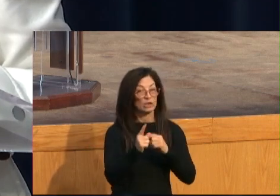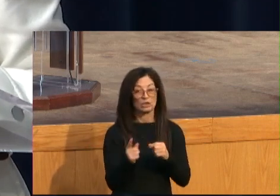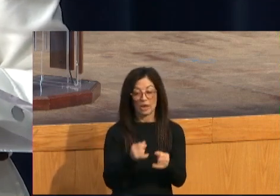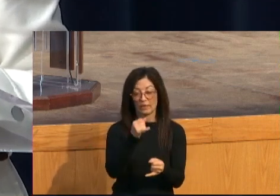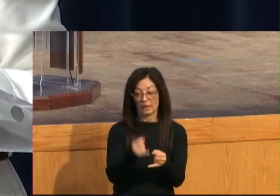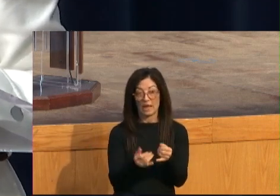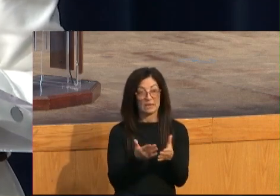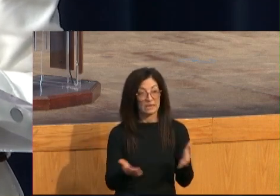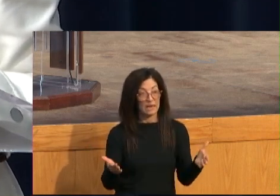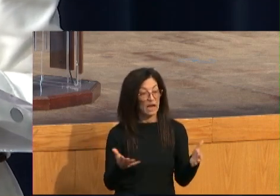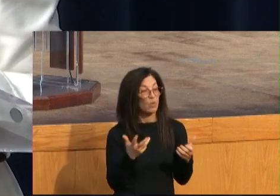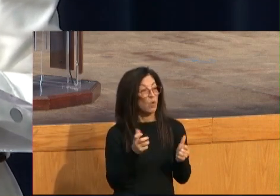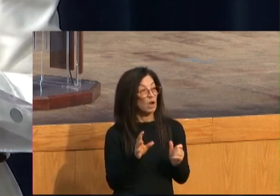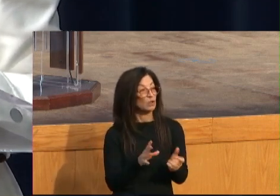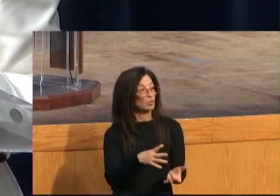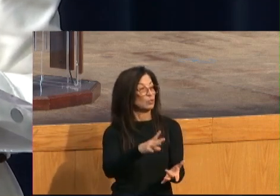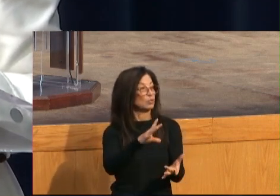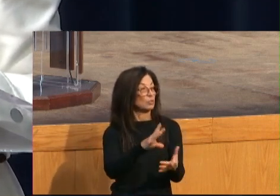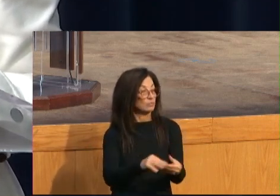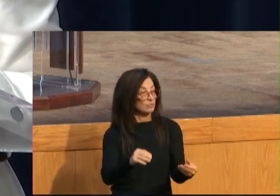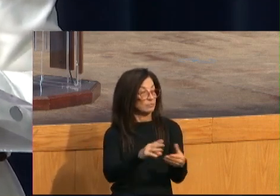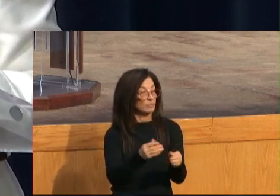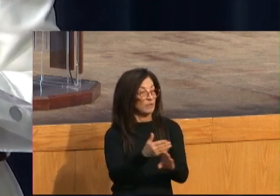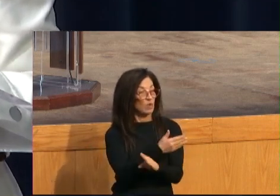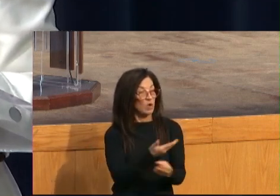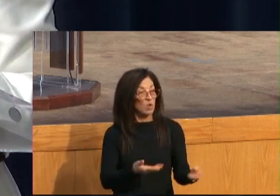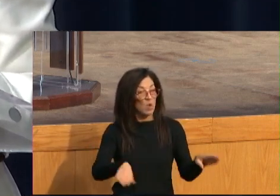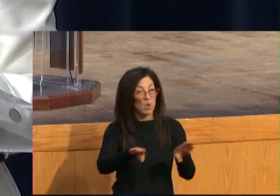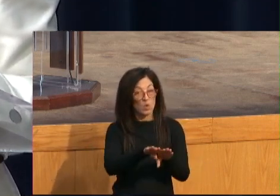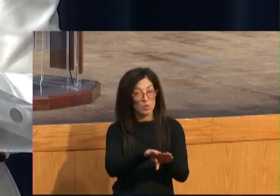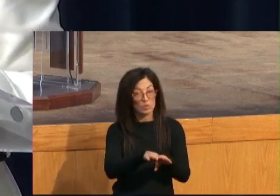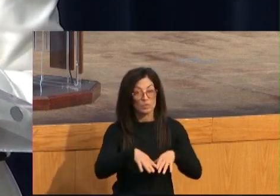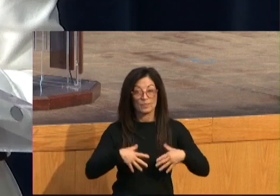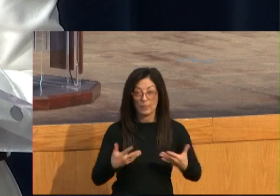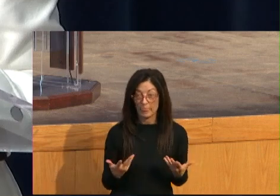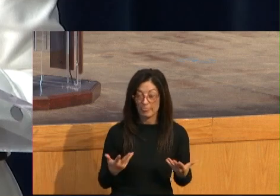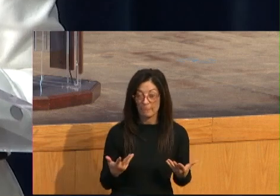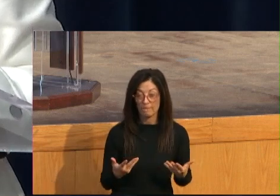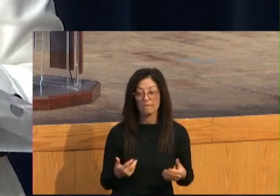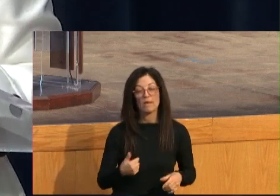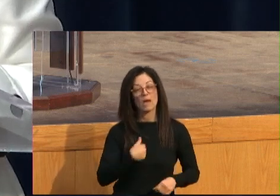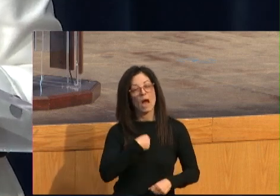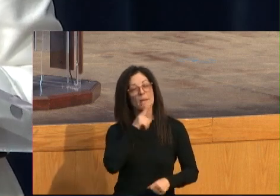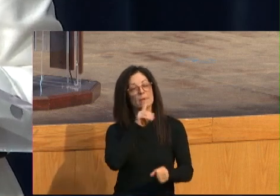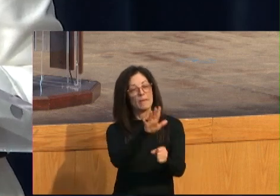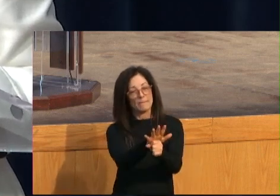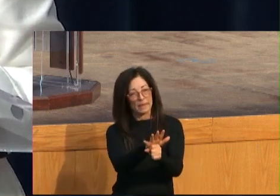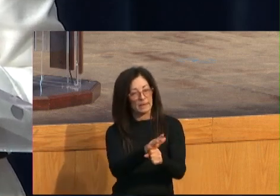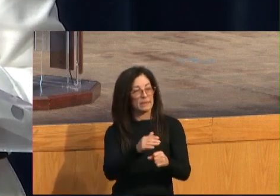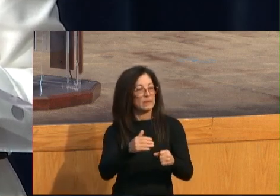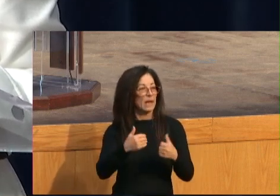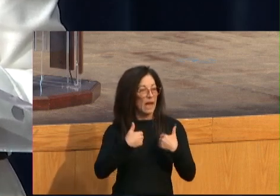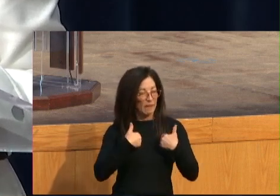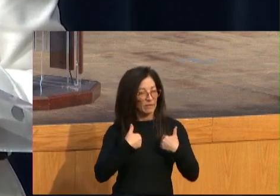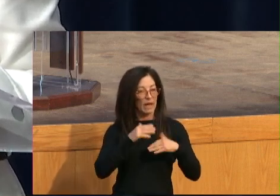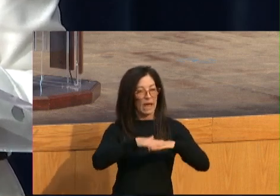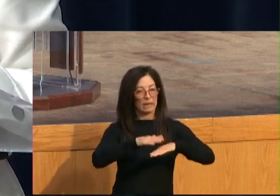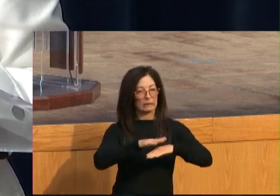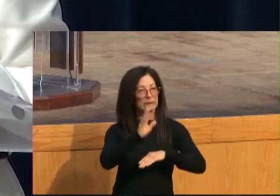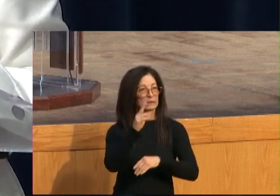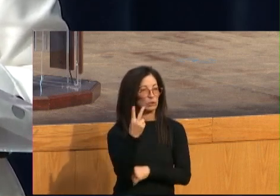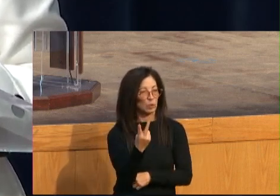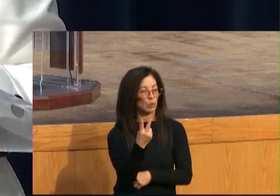I want to close with is that I am committed to having at least 2 budget town halls with